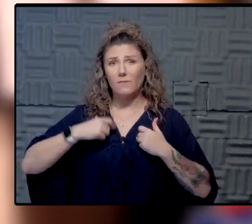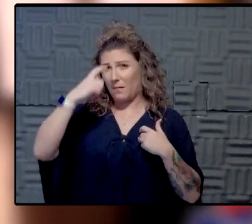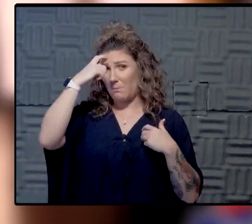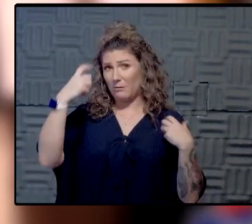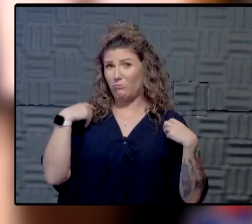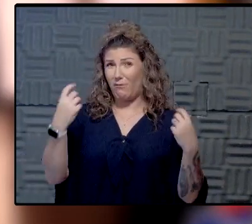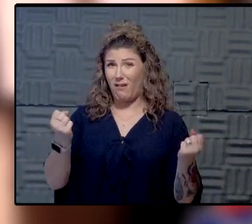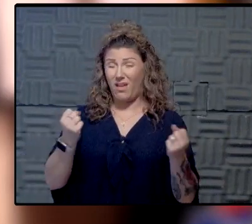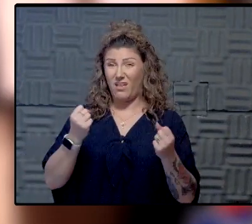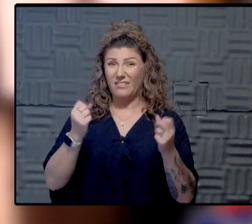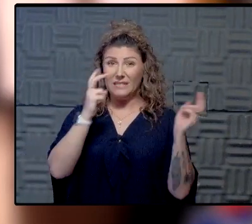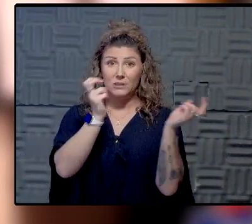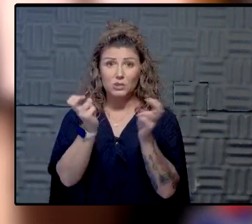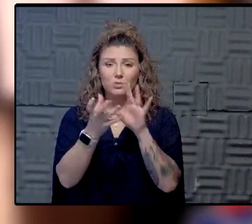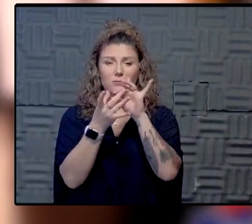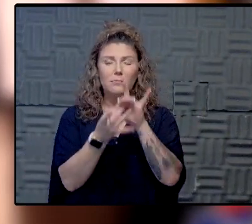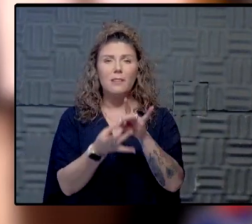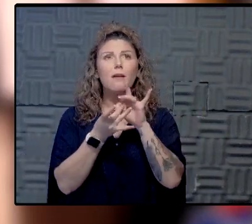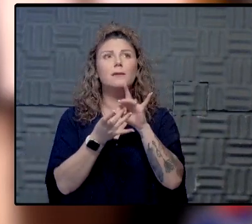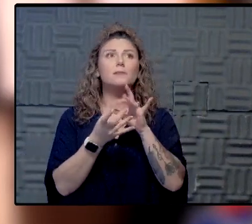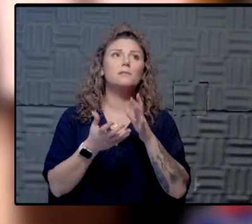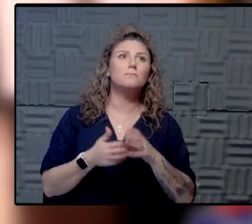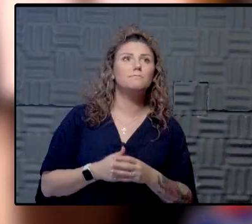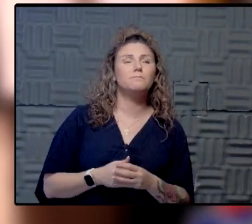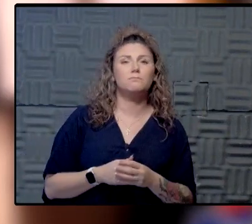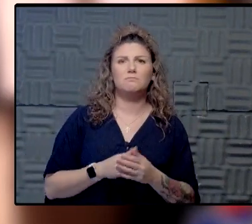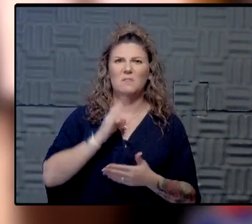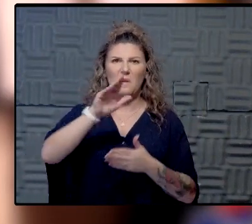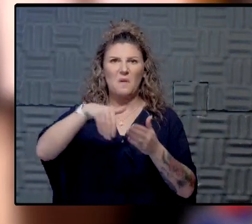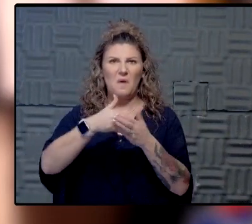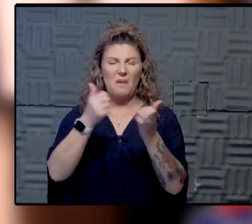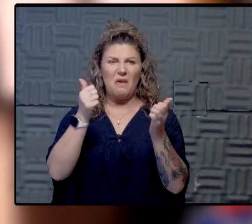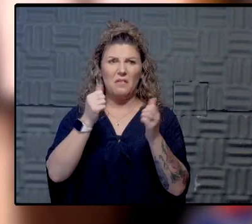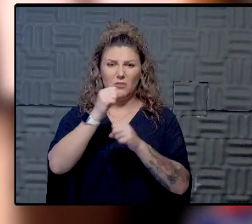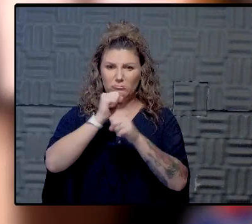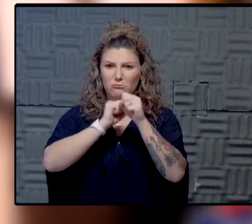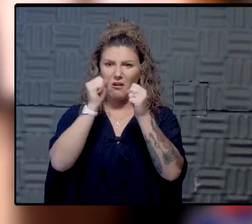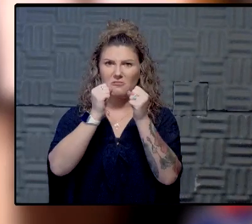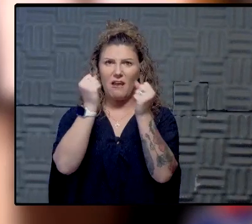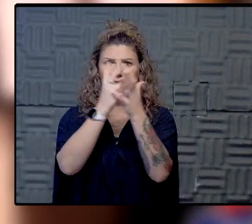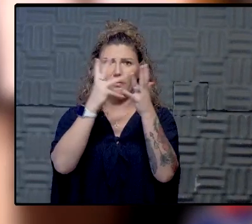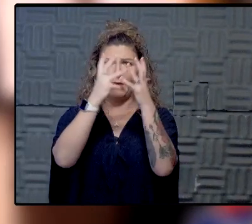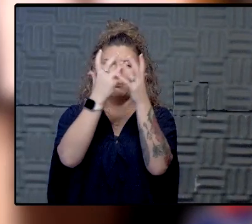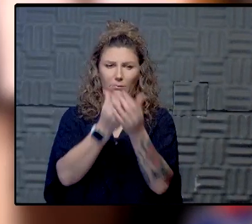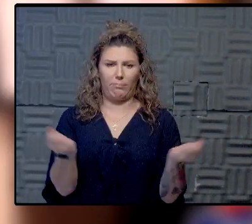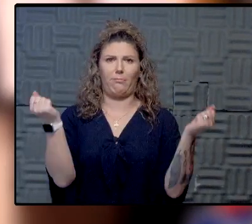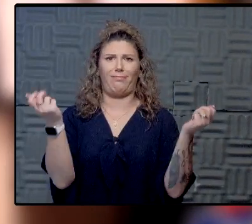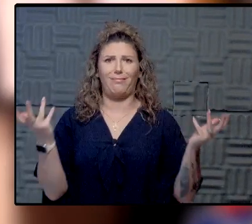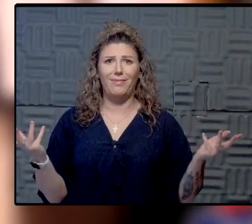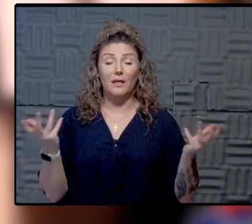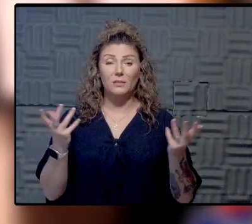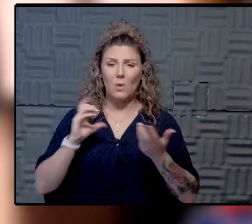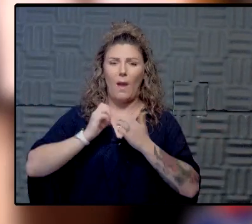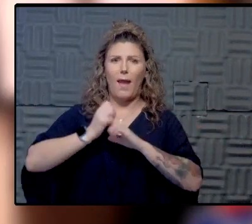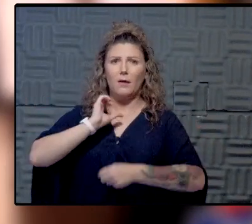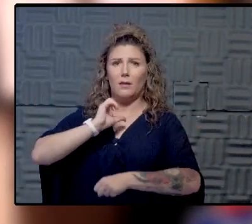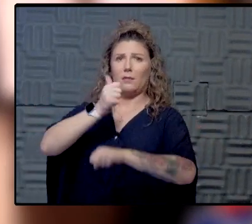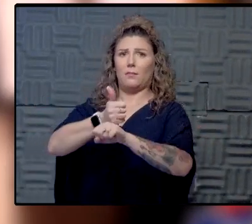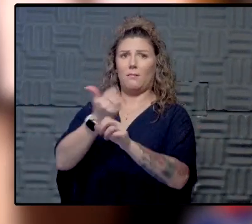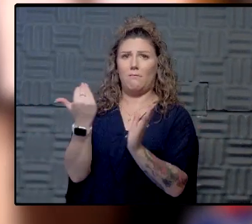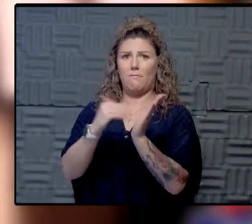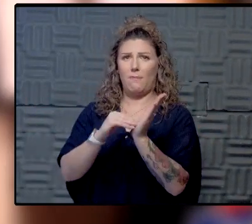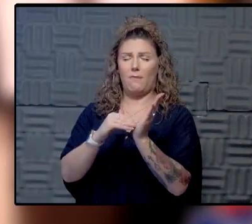problems especially have been related to this. Just all the structure in our children's lives has gone away, and so can we reestablish some of